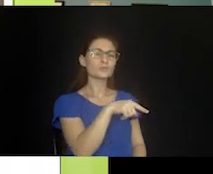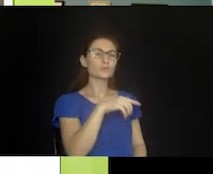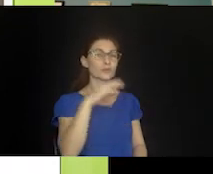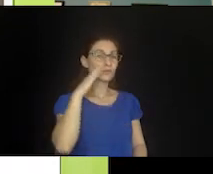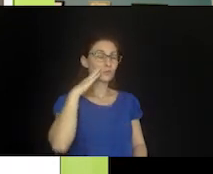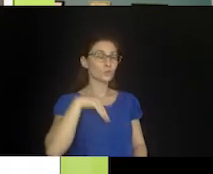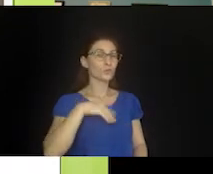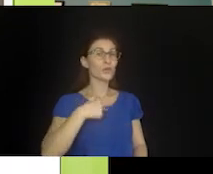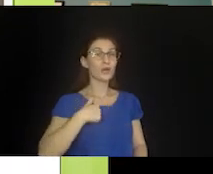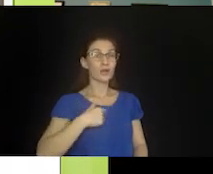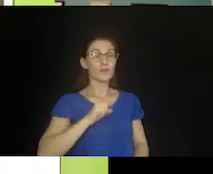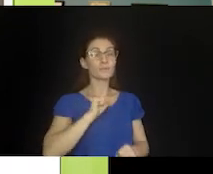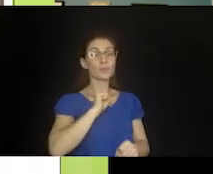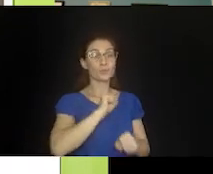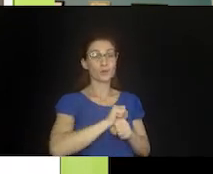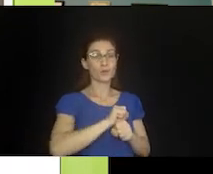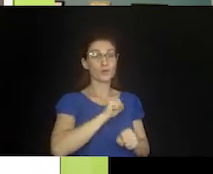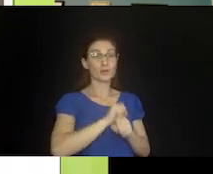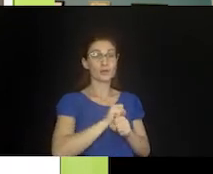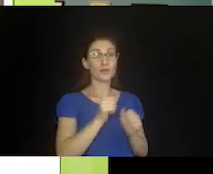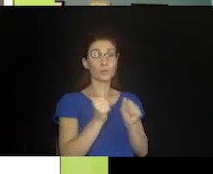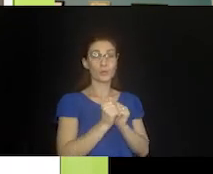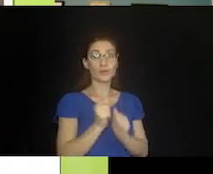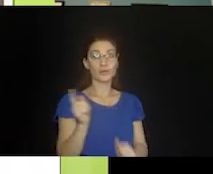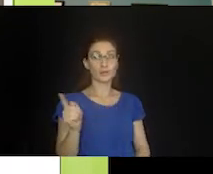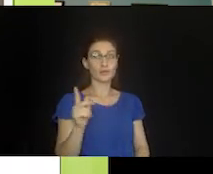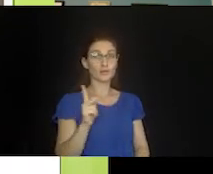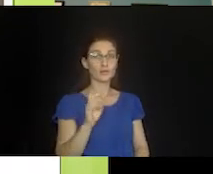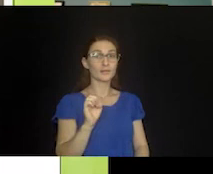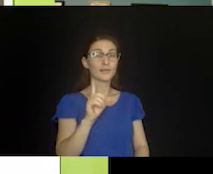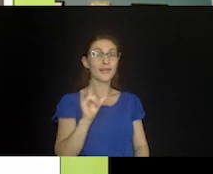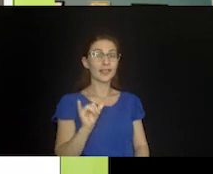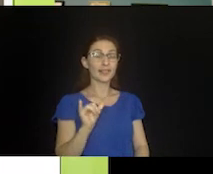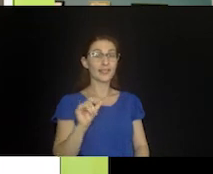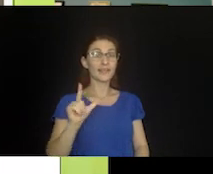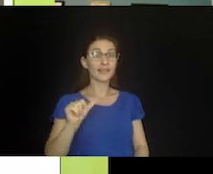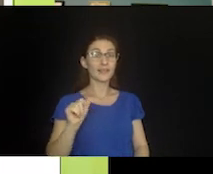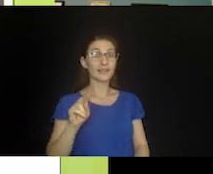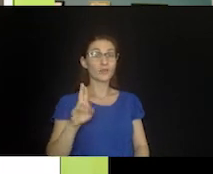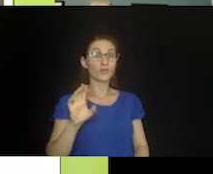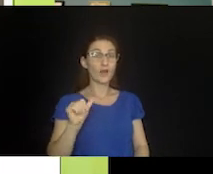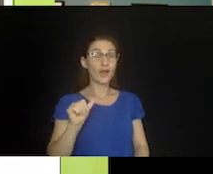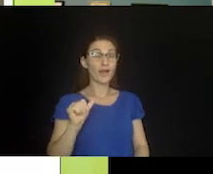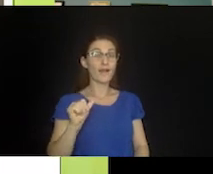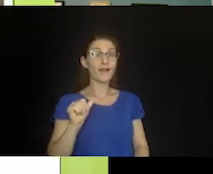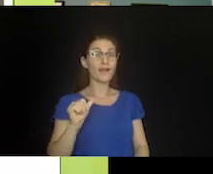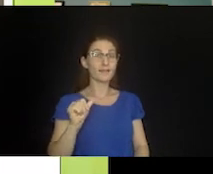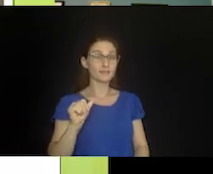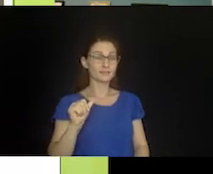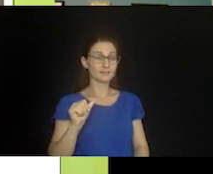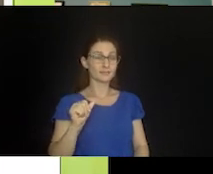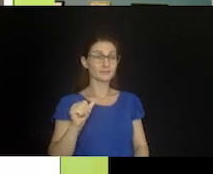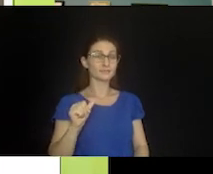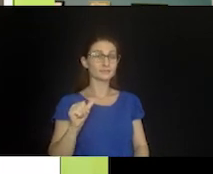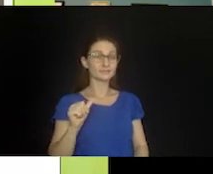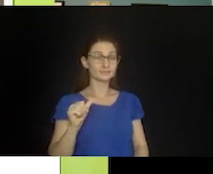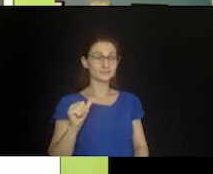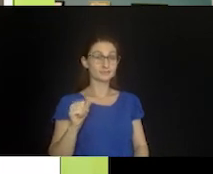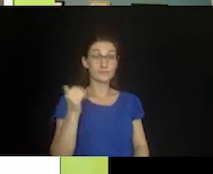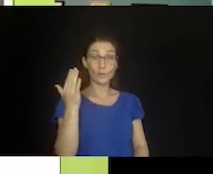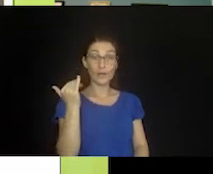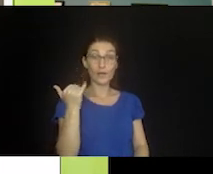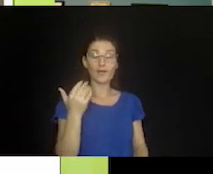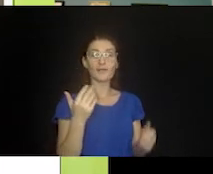is that I know I've been working with Kelly and Laura,